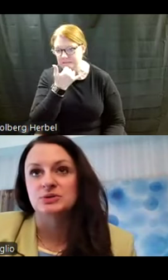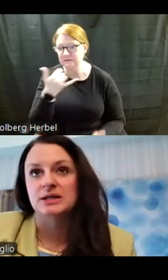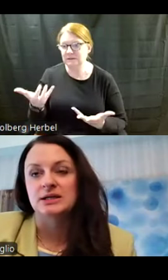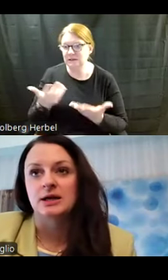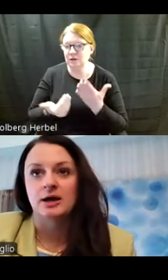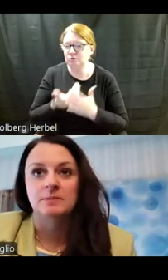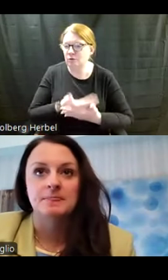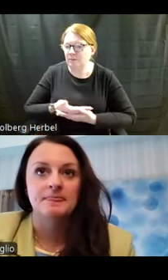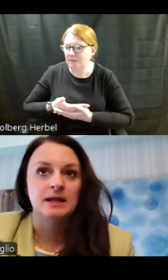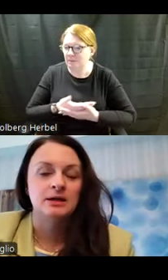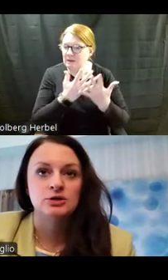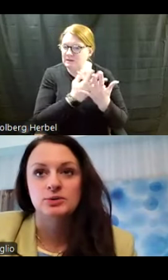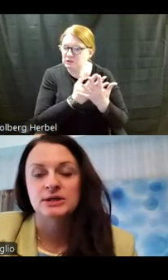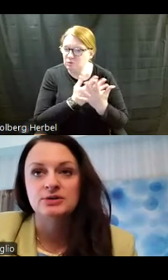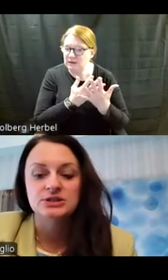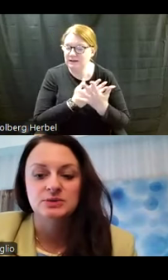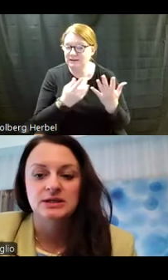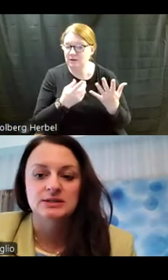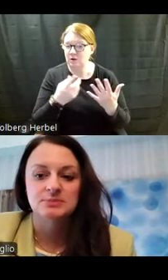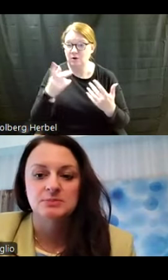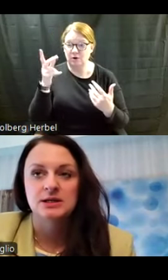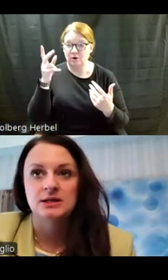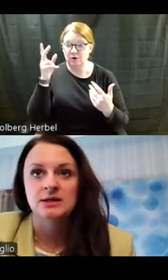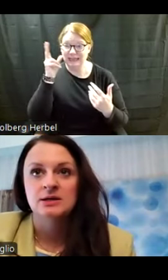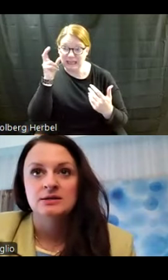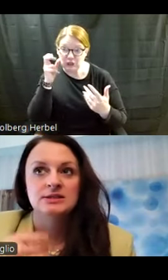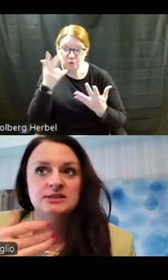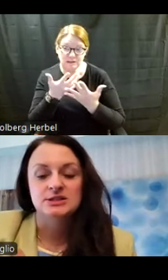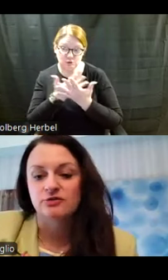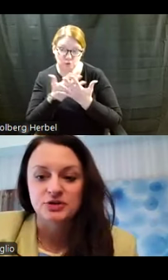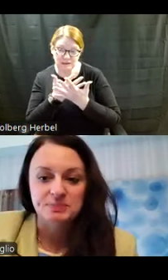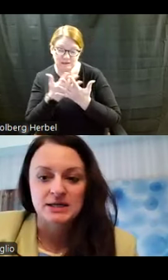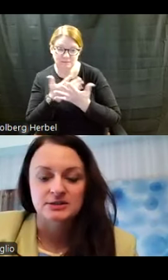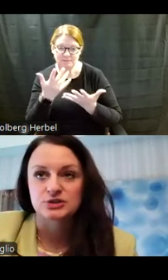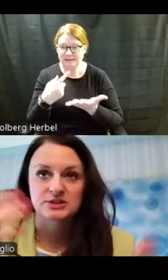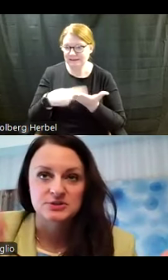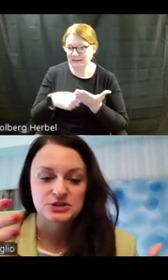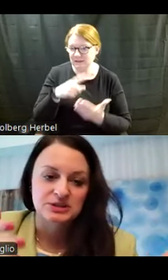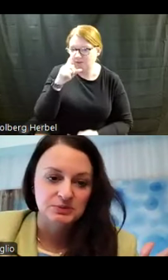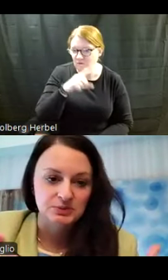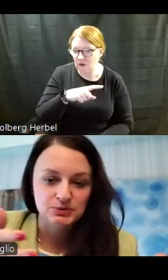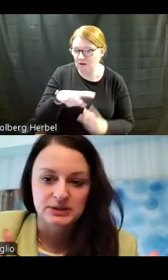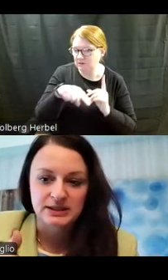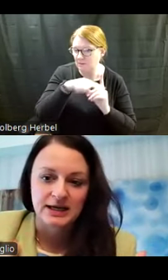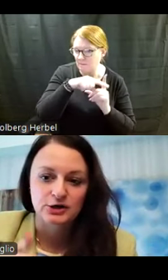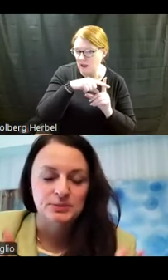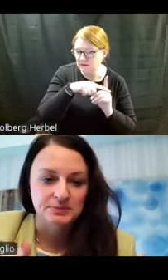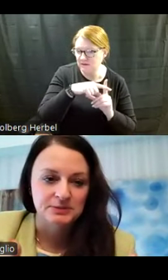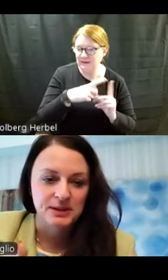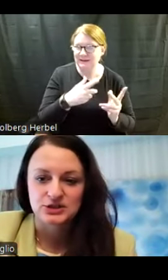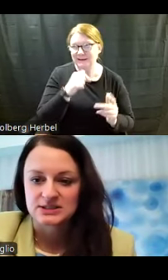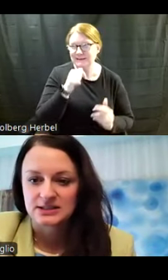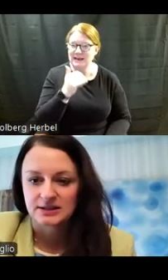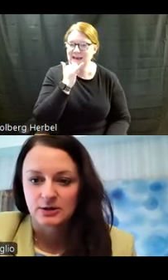newborn screening, and in newborn hearing screening. This may be discussing false positive results, which isn't truly an error, but